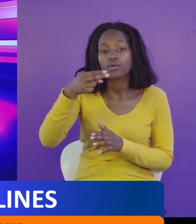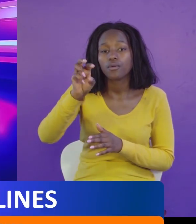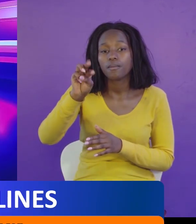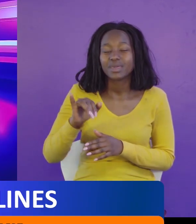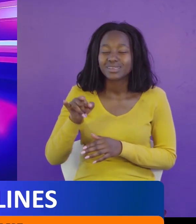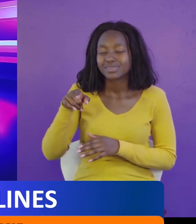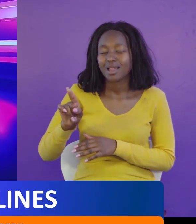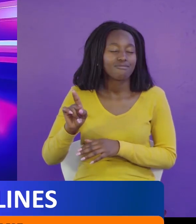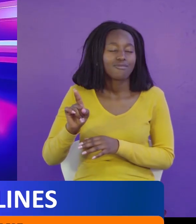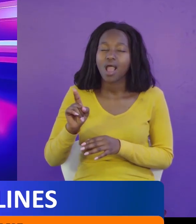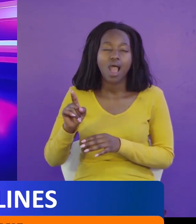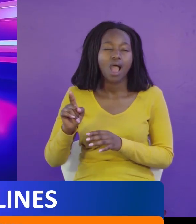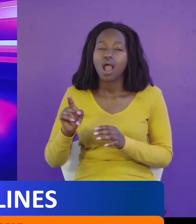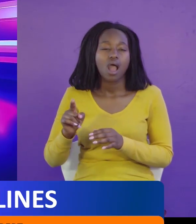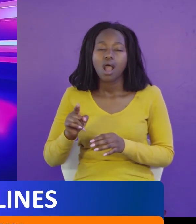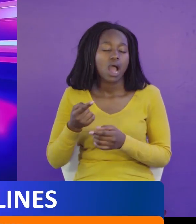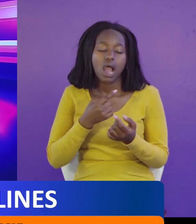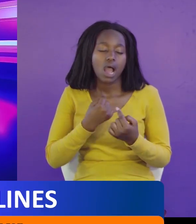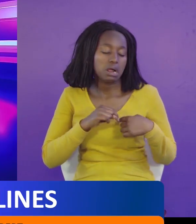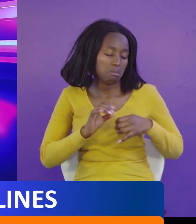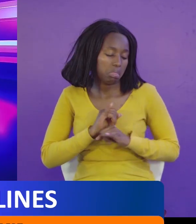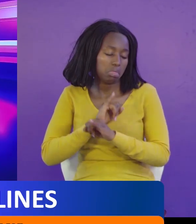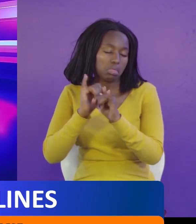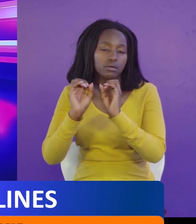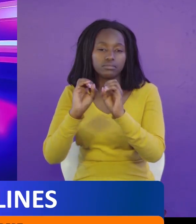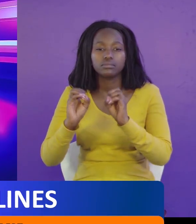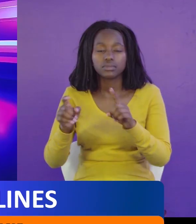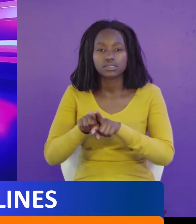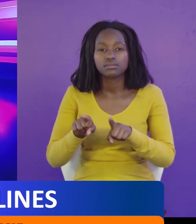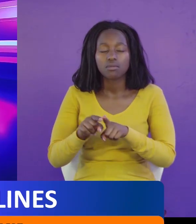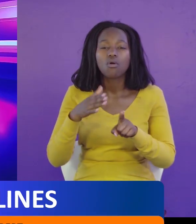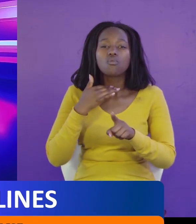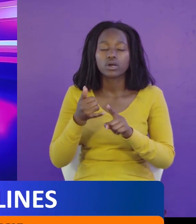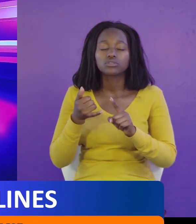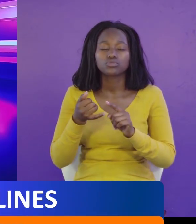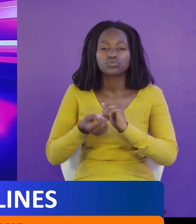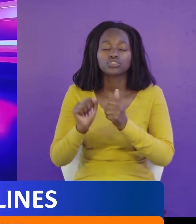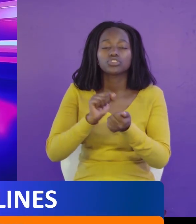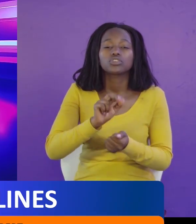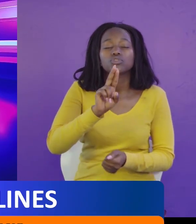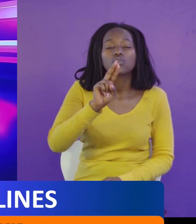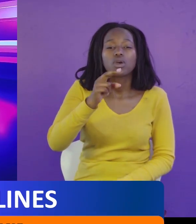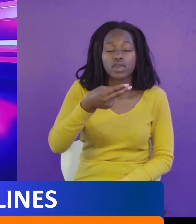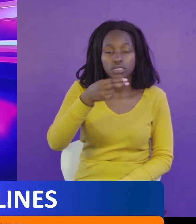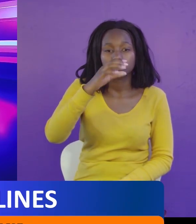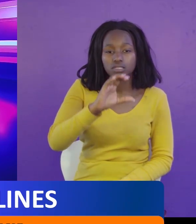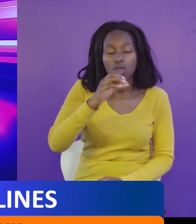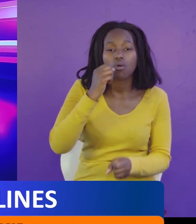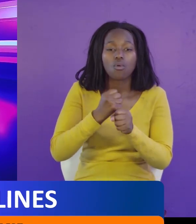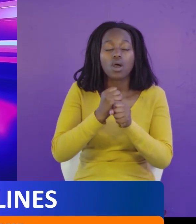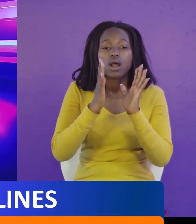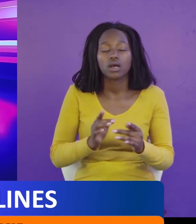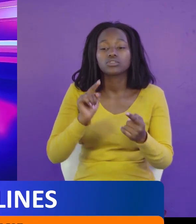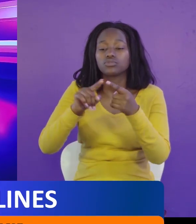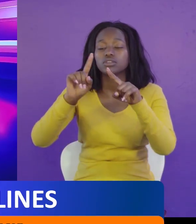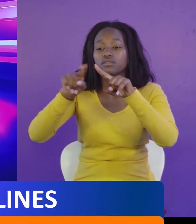insincere and obstruction of the transition of UHC workers to the devolved units and therefore called